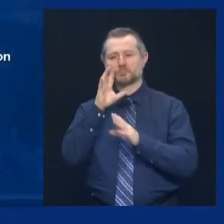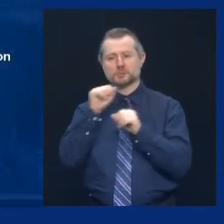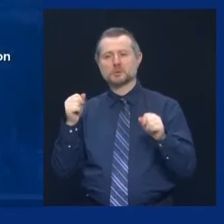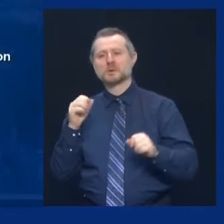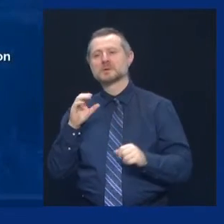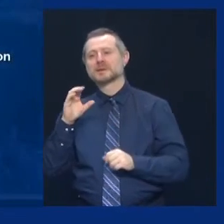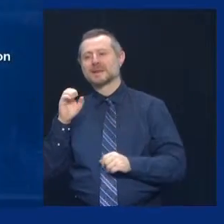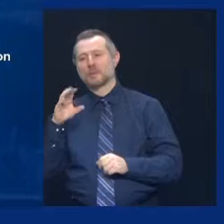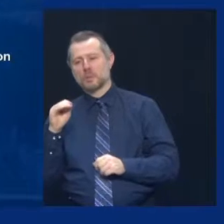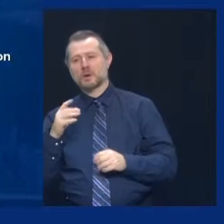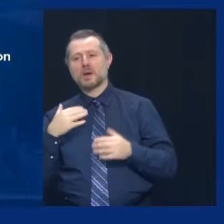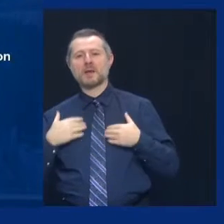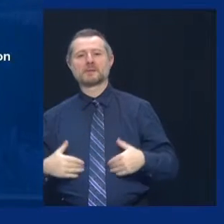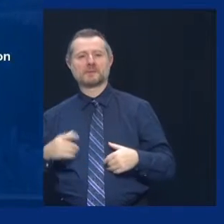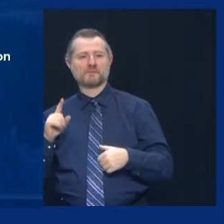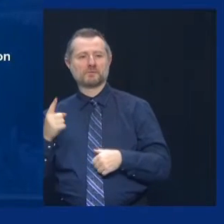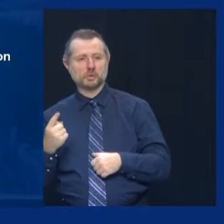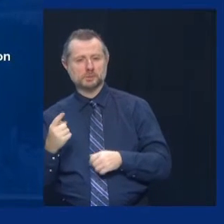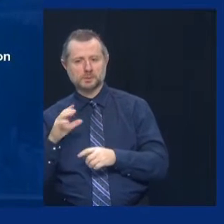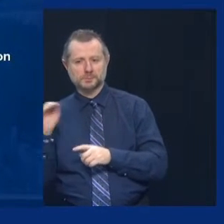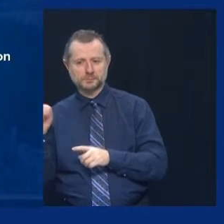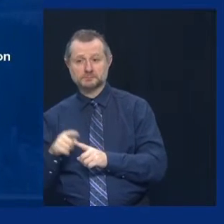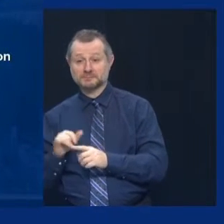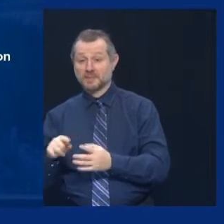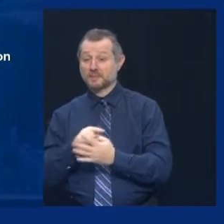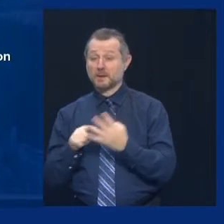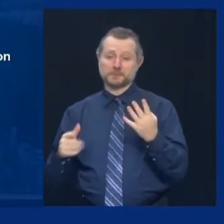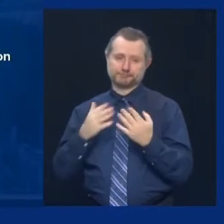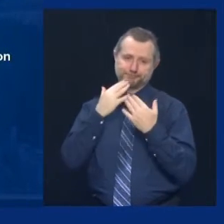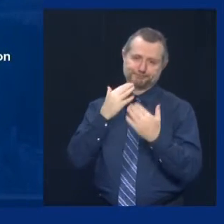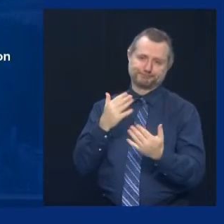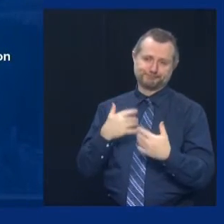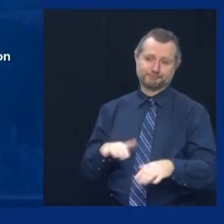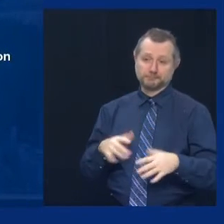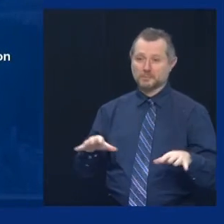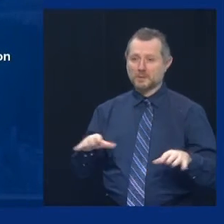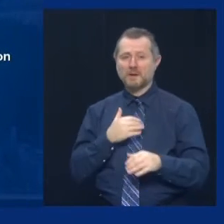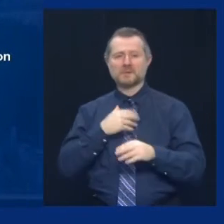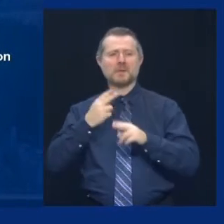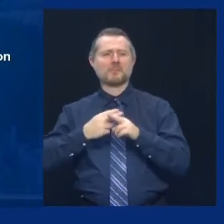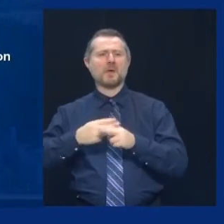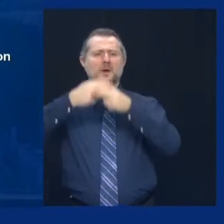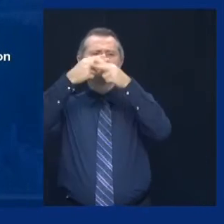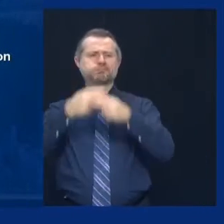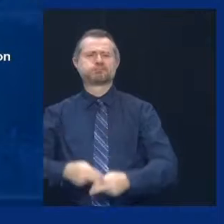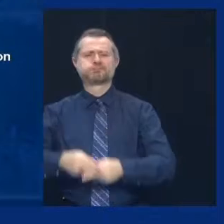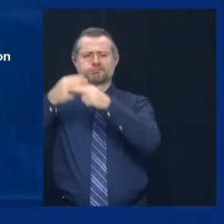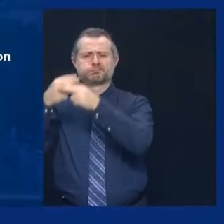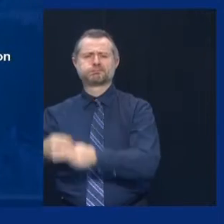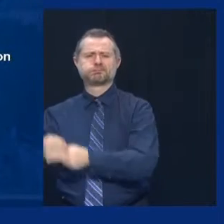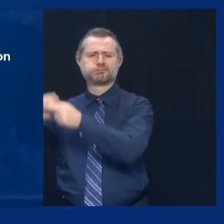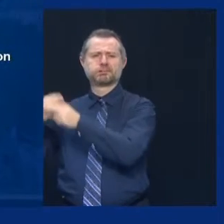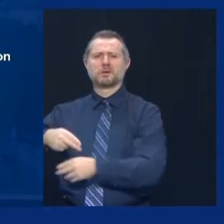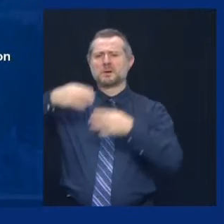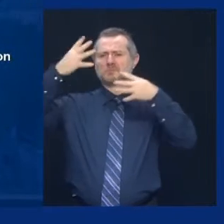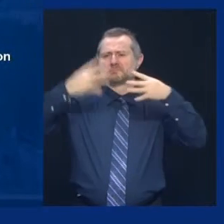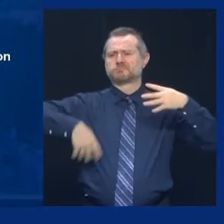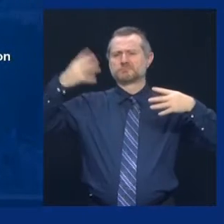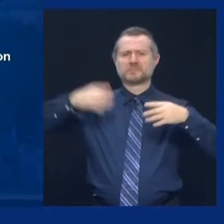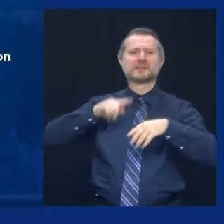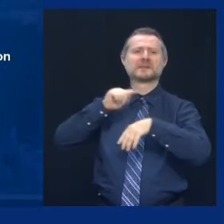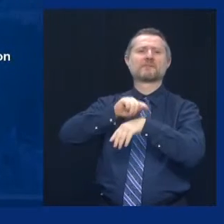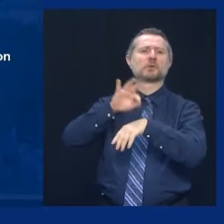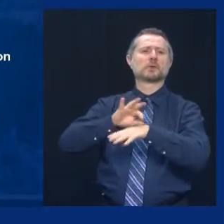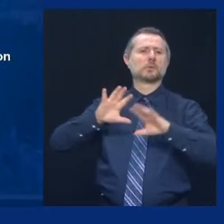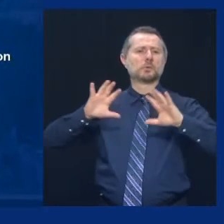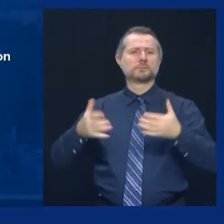their service. This is the full task force, and their job is to come up with